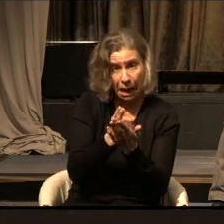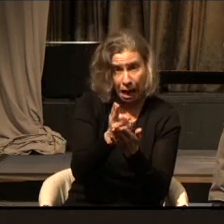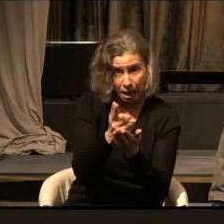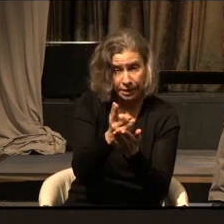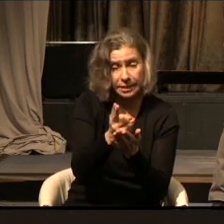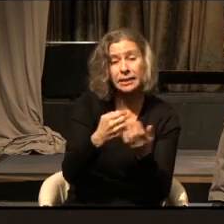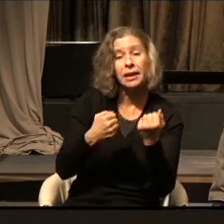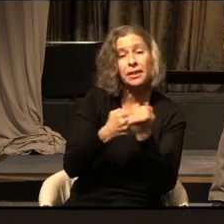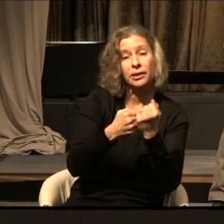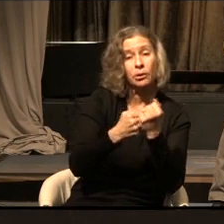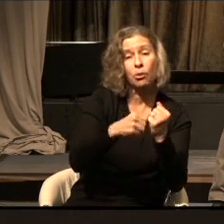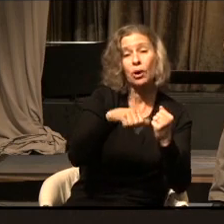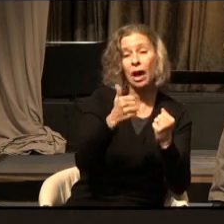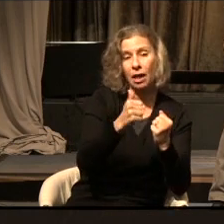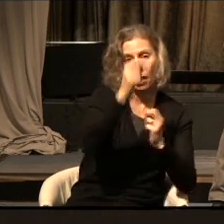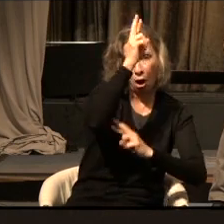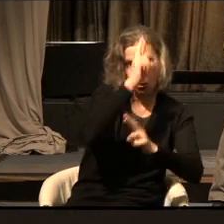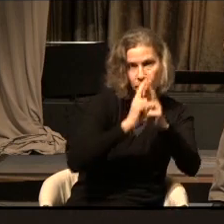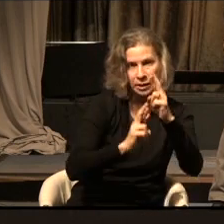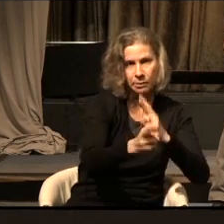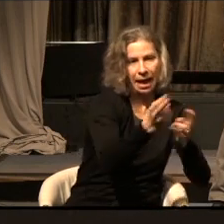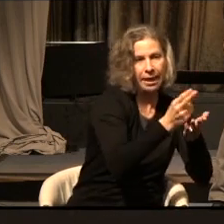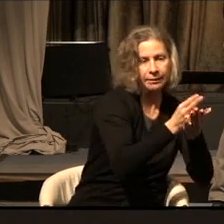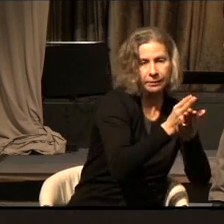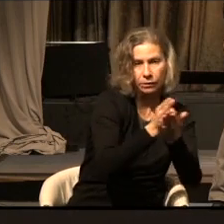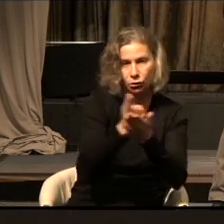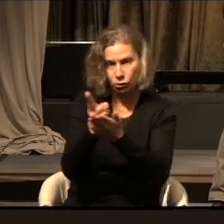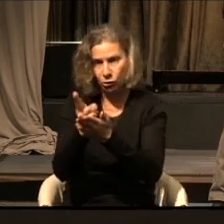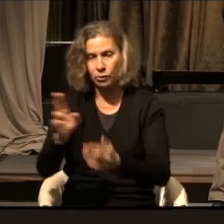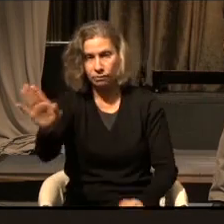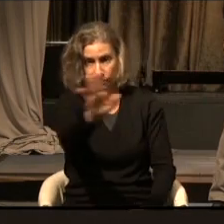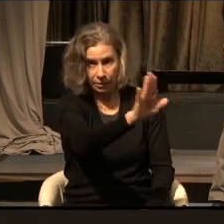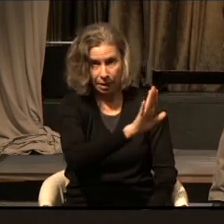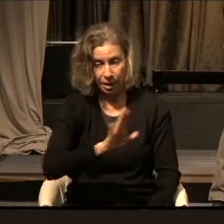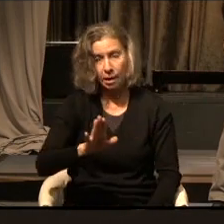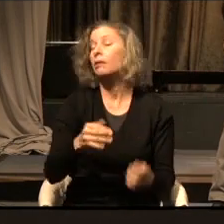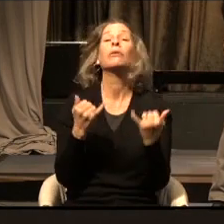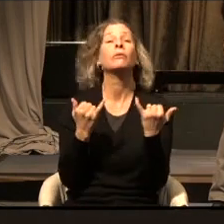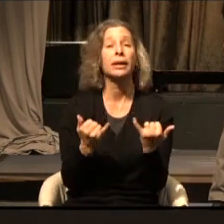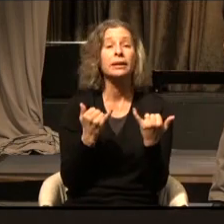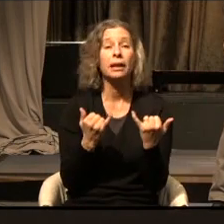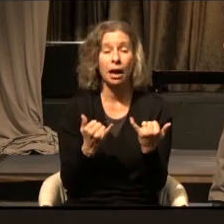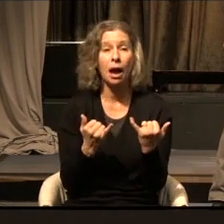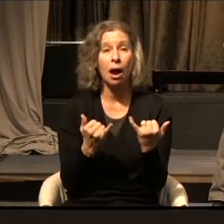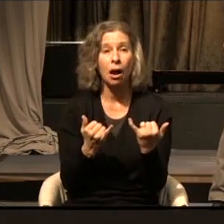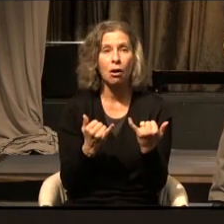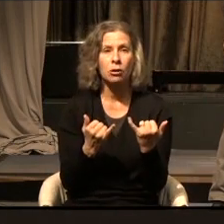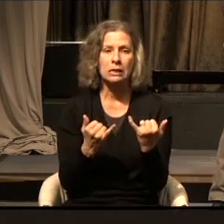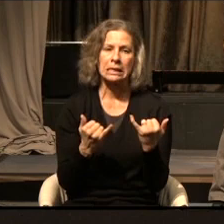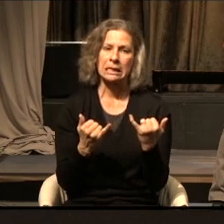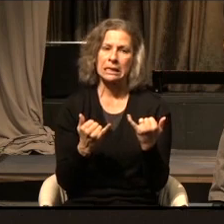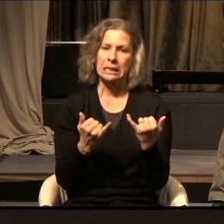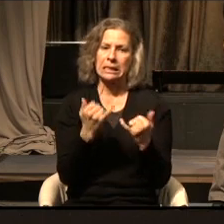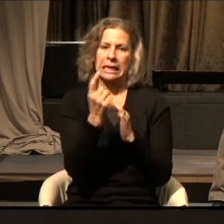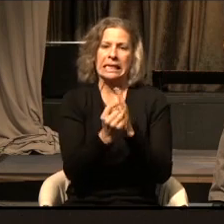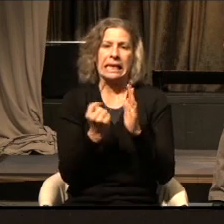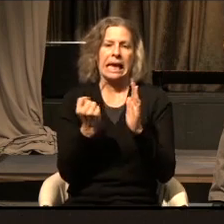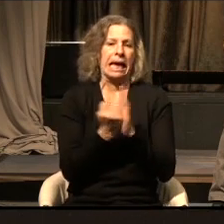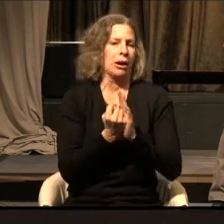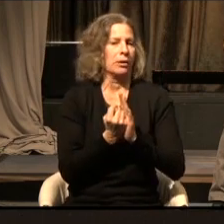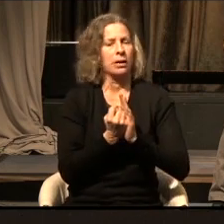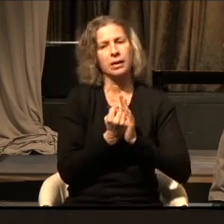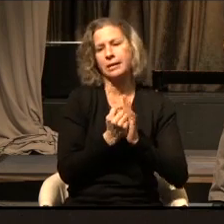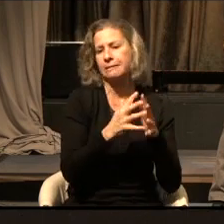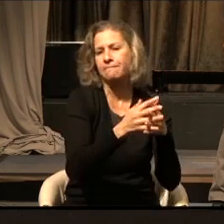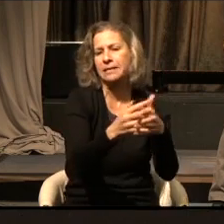that respect other people's truths. We are in a contentious era. And we need to be